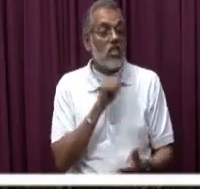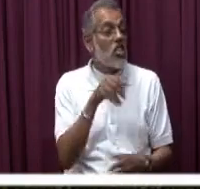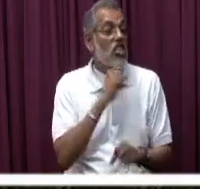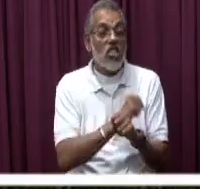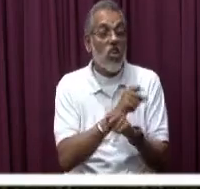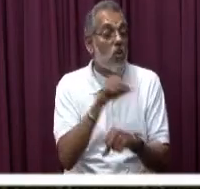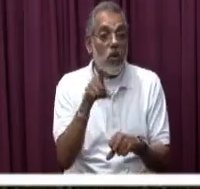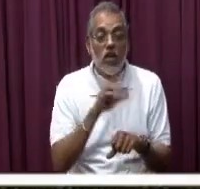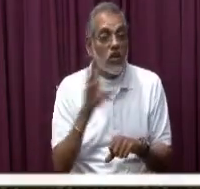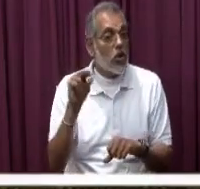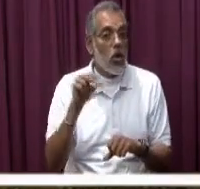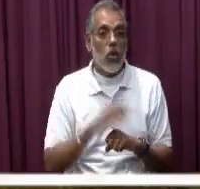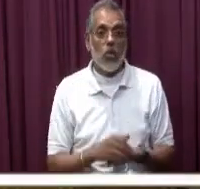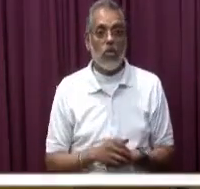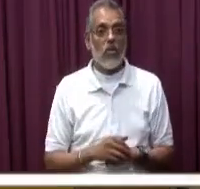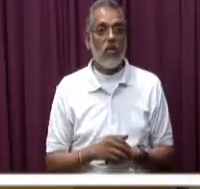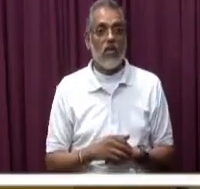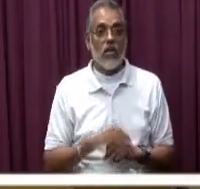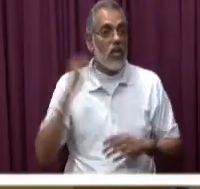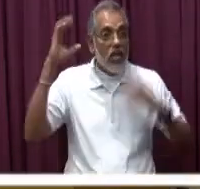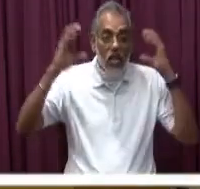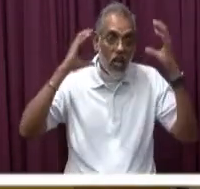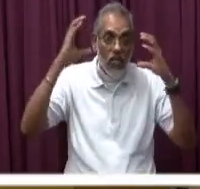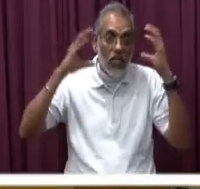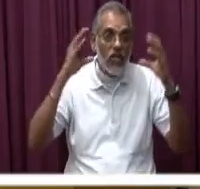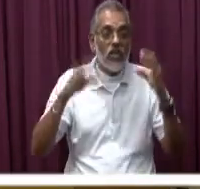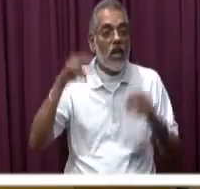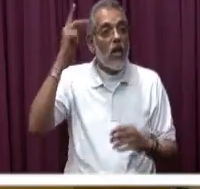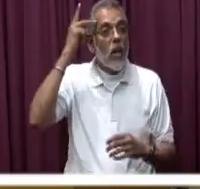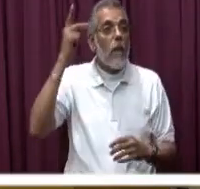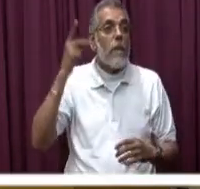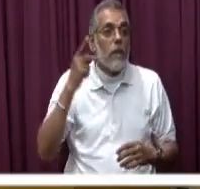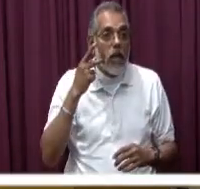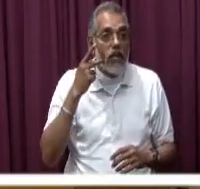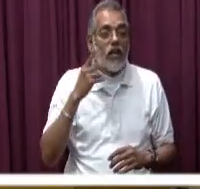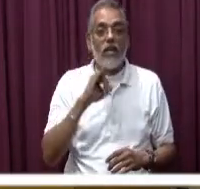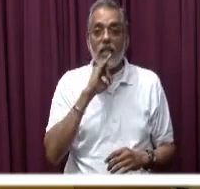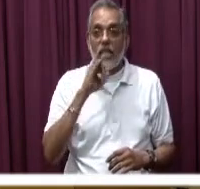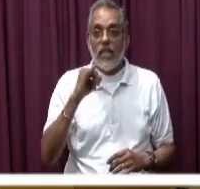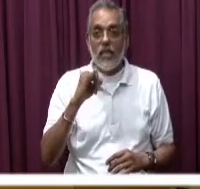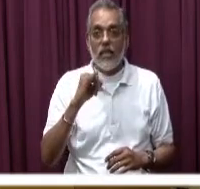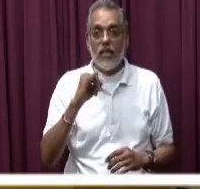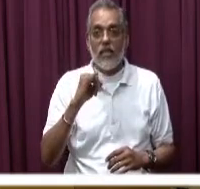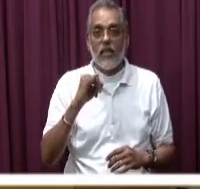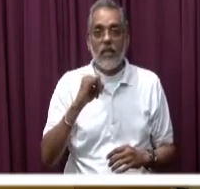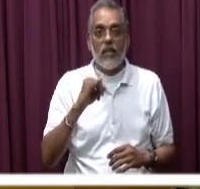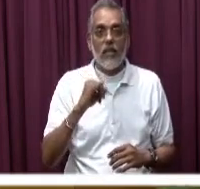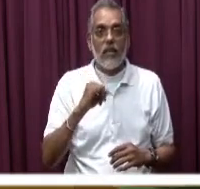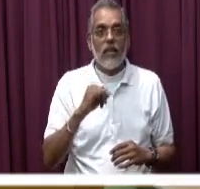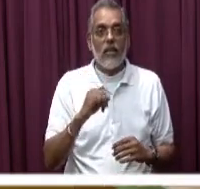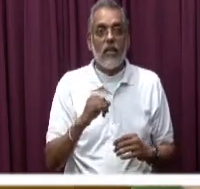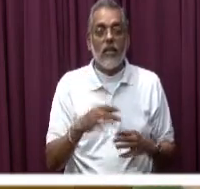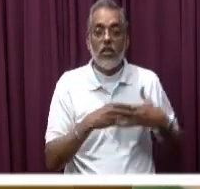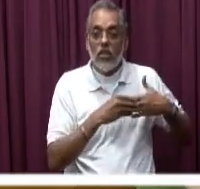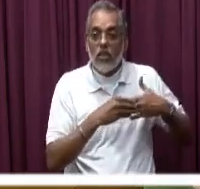not in the job description of a parent. The parent is there to nurture and to guard,